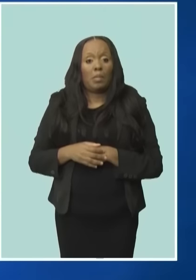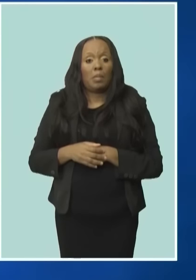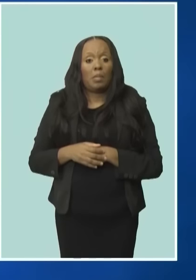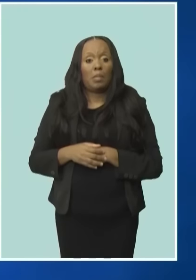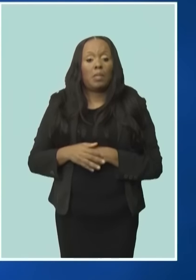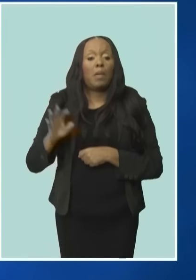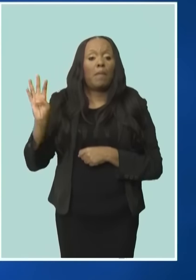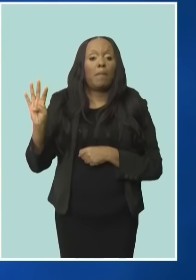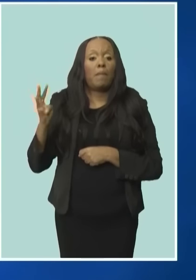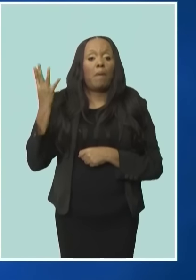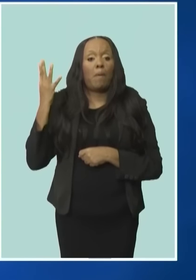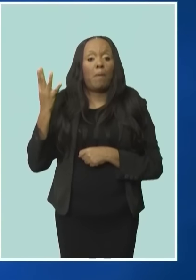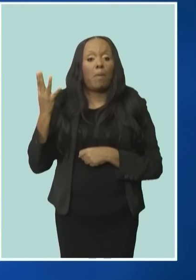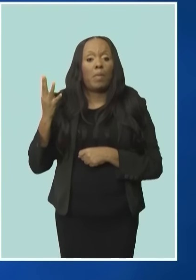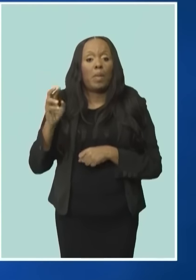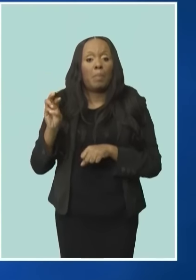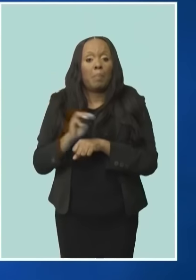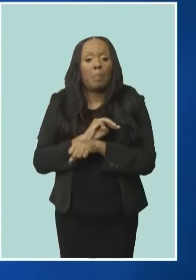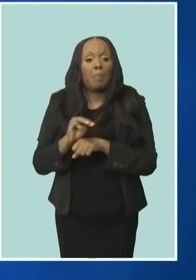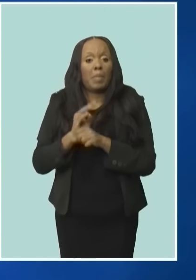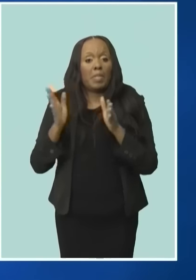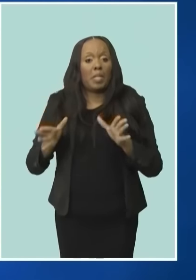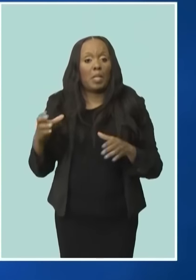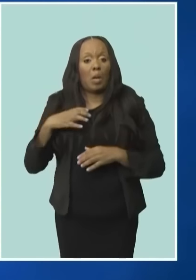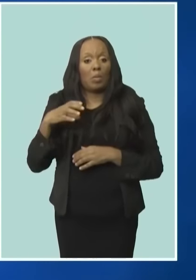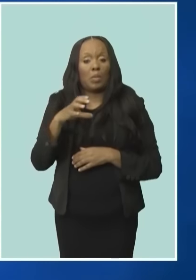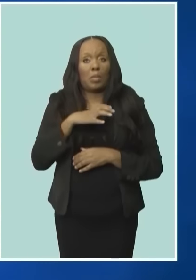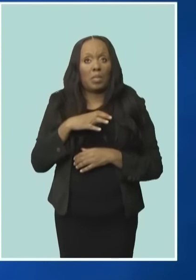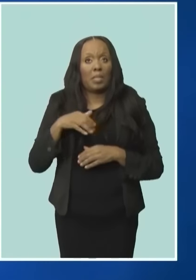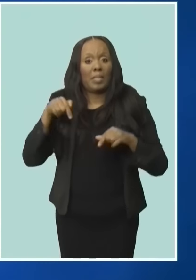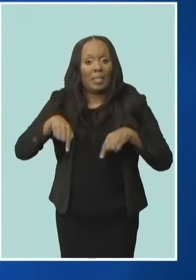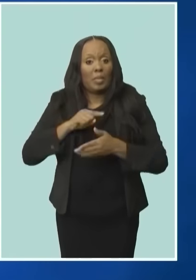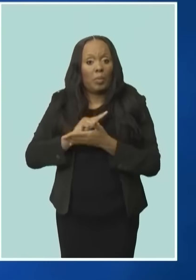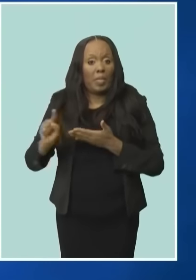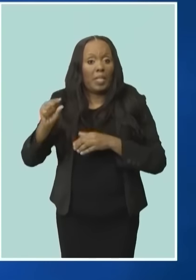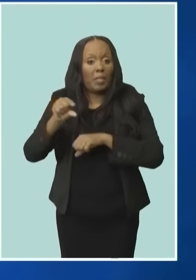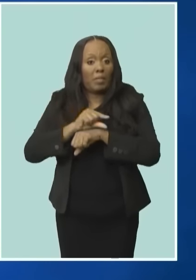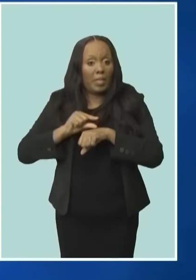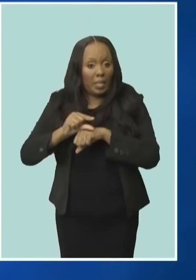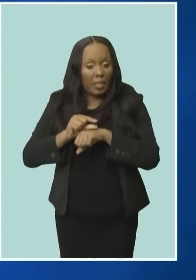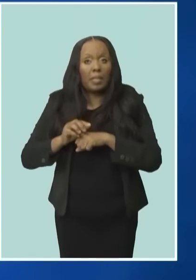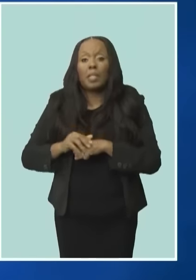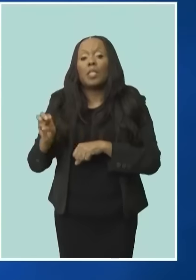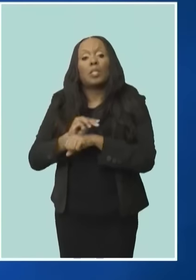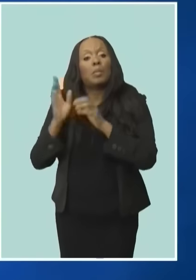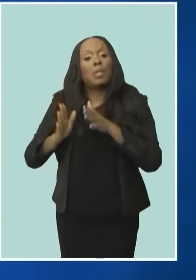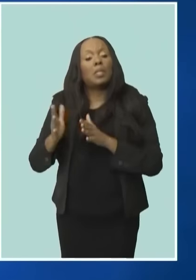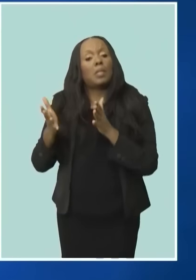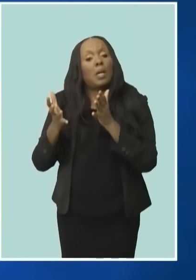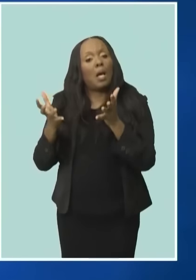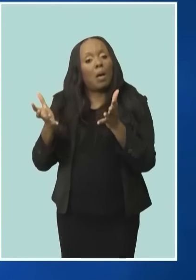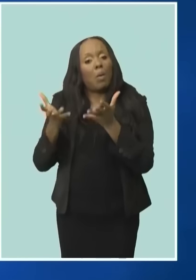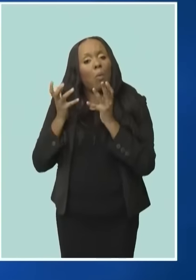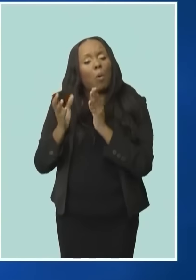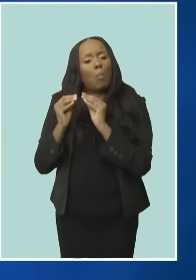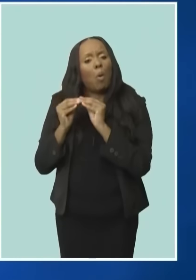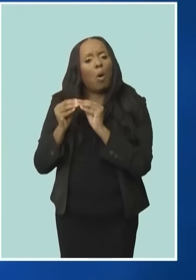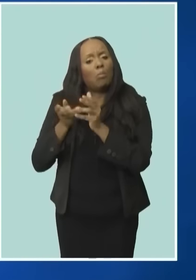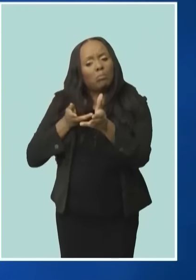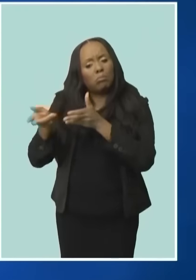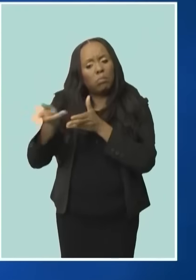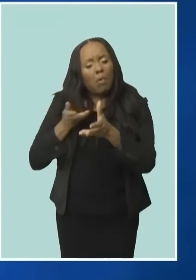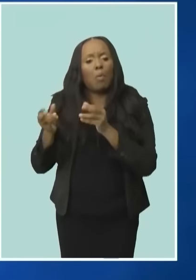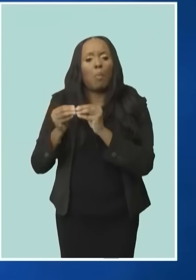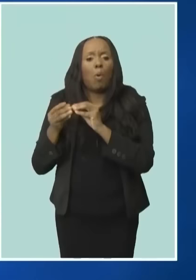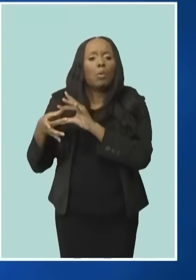council held in Grenada this week, Minister Ford asked for continued regional collaboration, unity and cooperation as they build